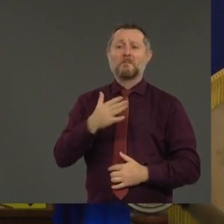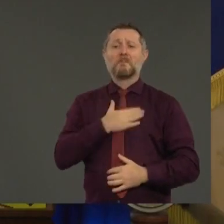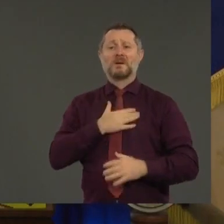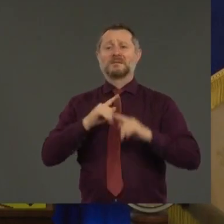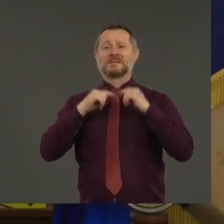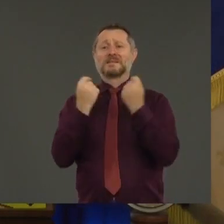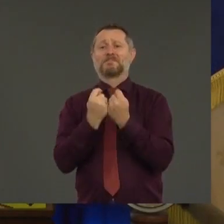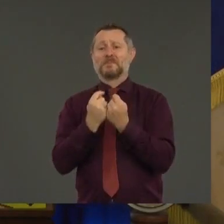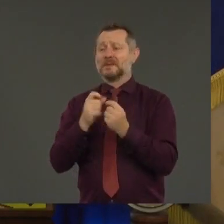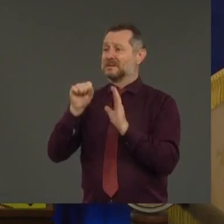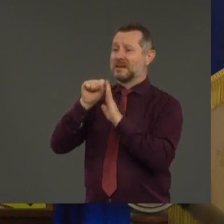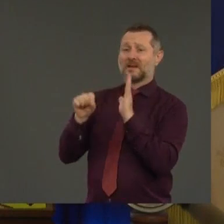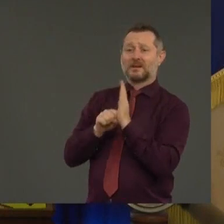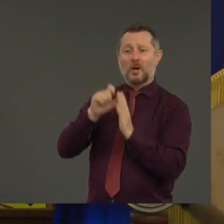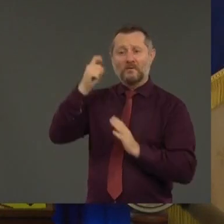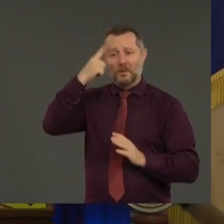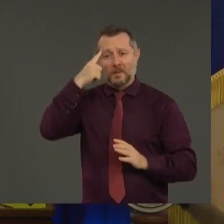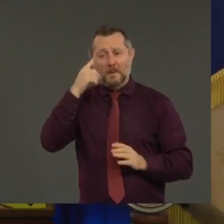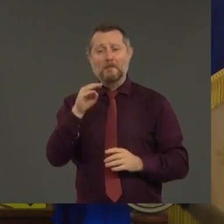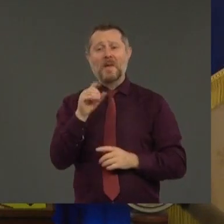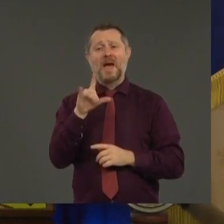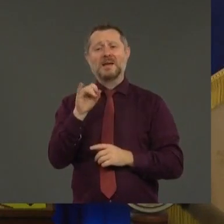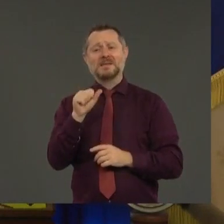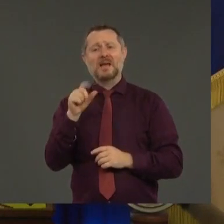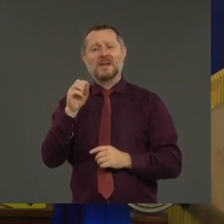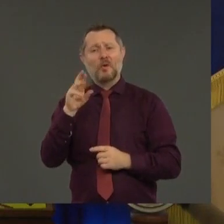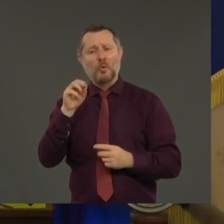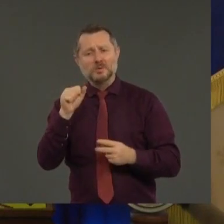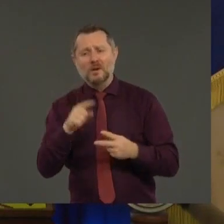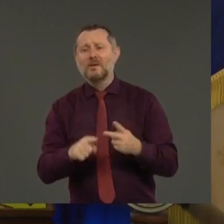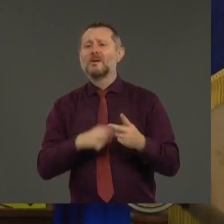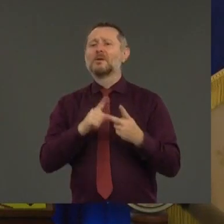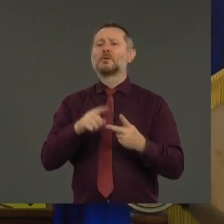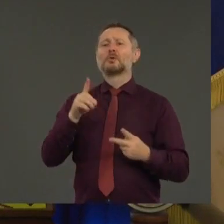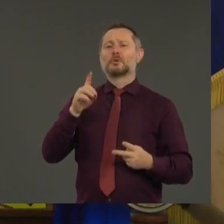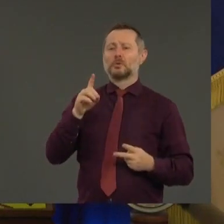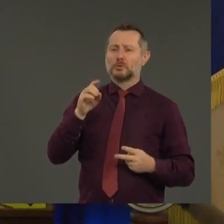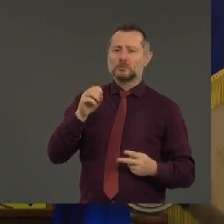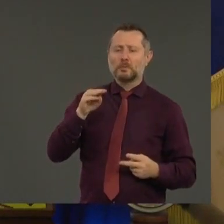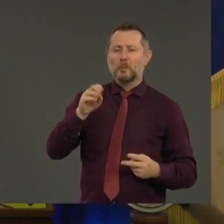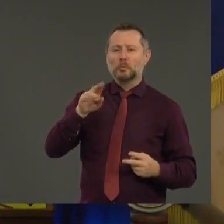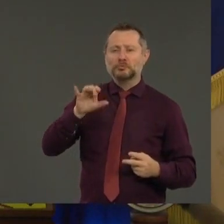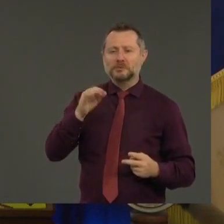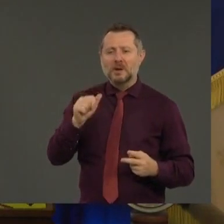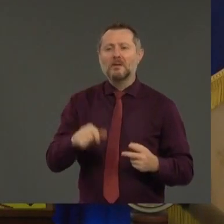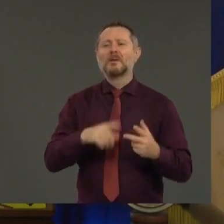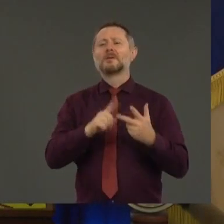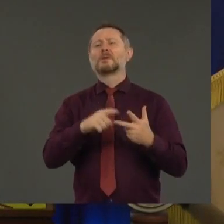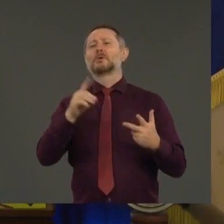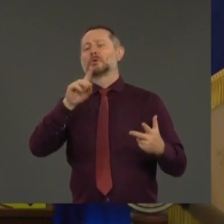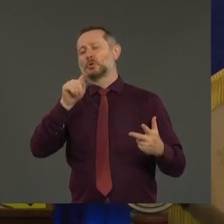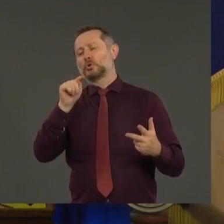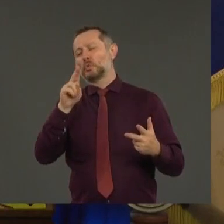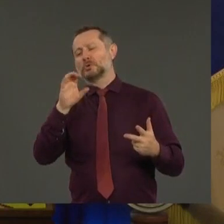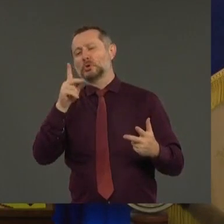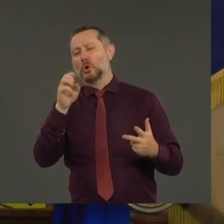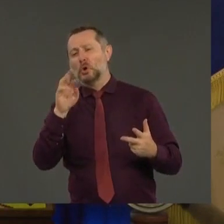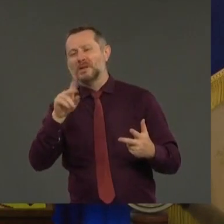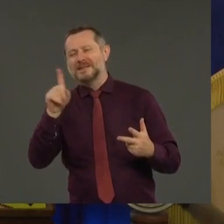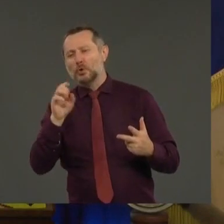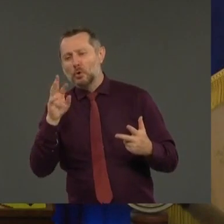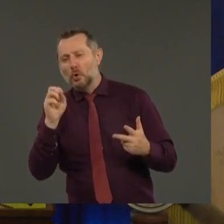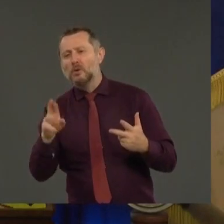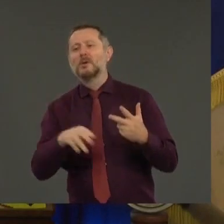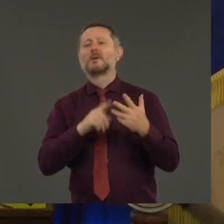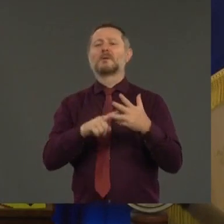state government, led by Melissa DeRosa, with Rob Mejica, Dr. Zucker, Jim Malatris, Stephanie Benton, Linda Lacewell,